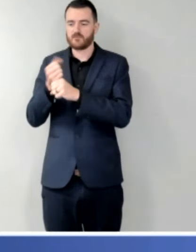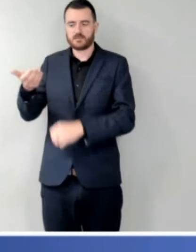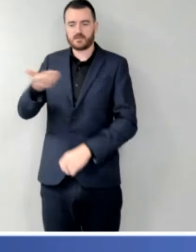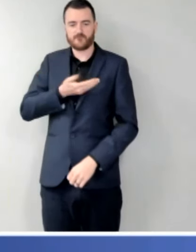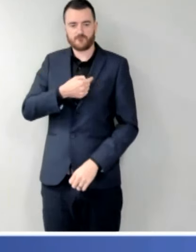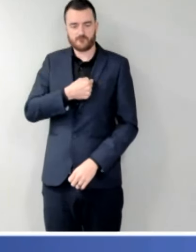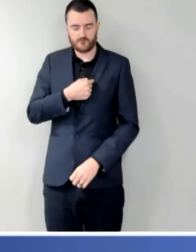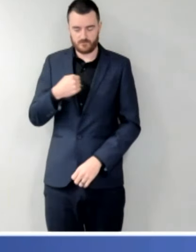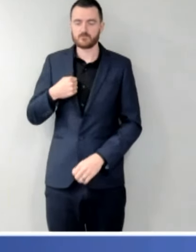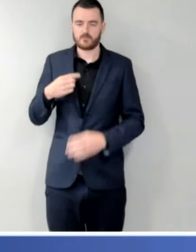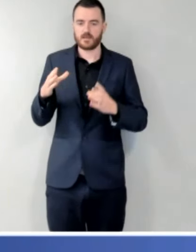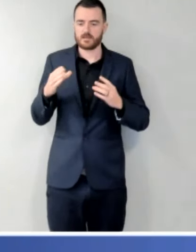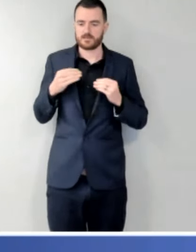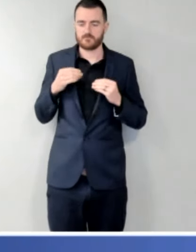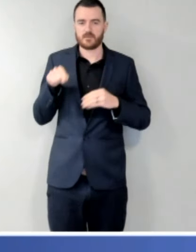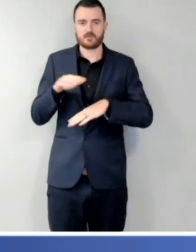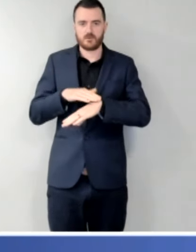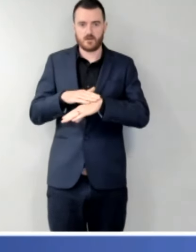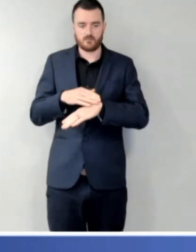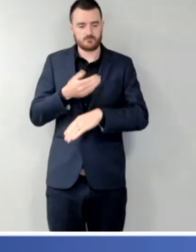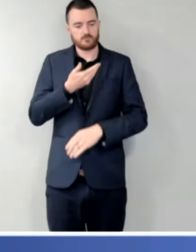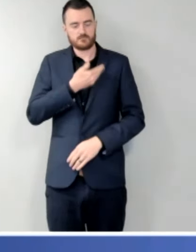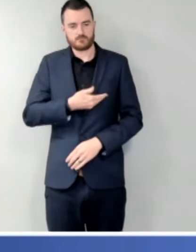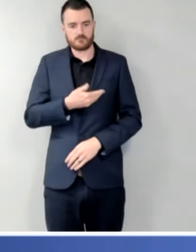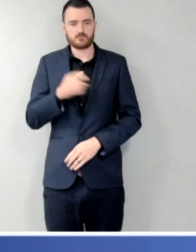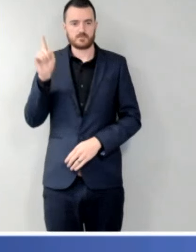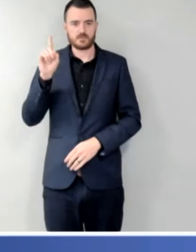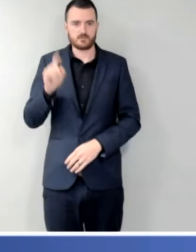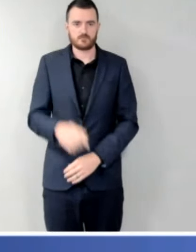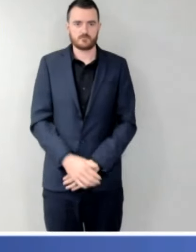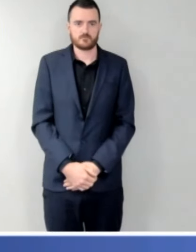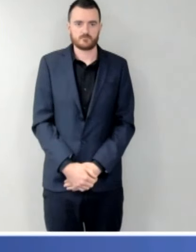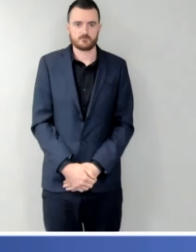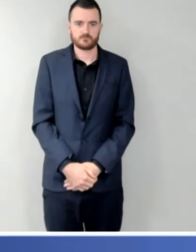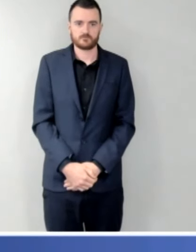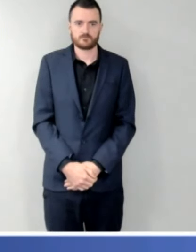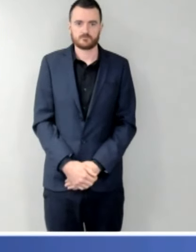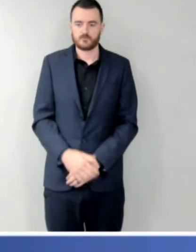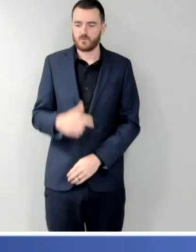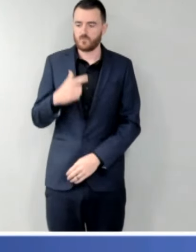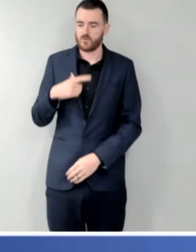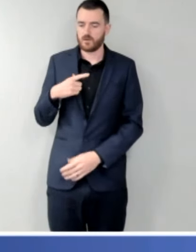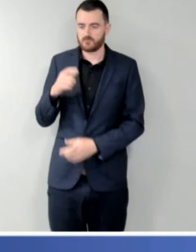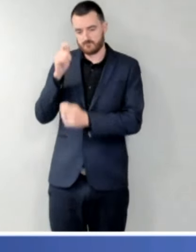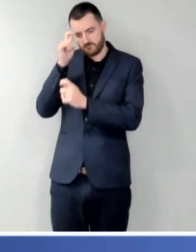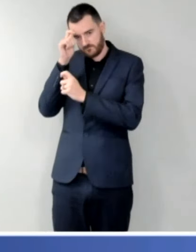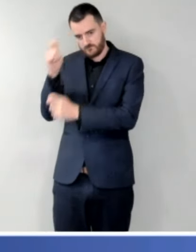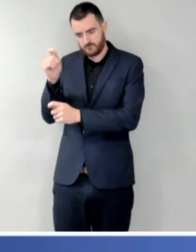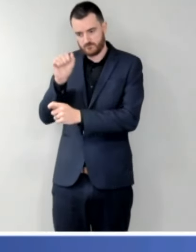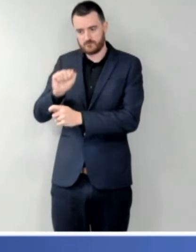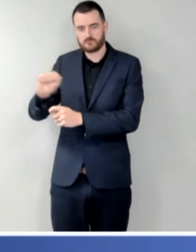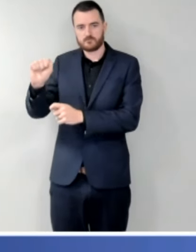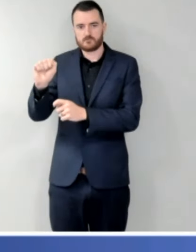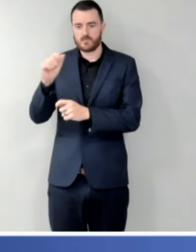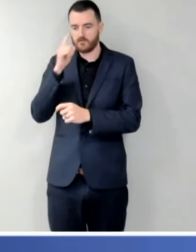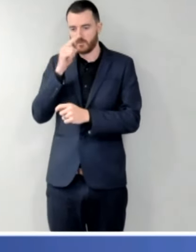accepted it at the time and I wear it today in tribute to those who lost their